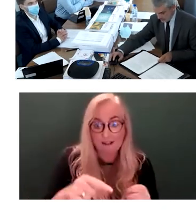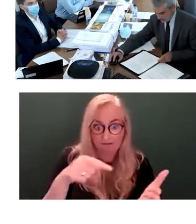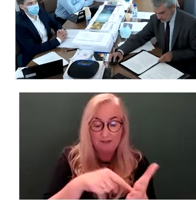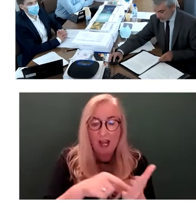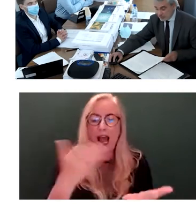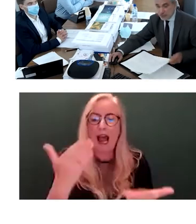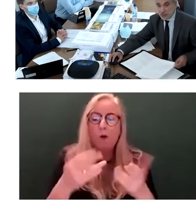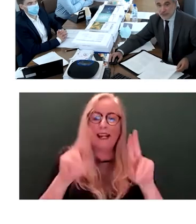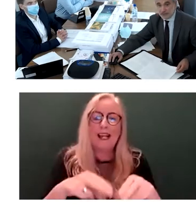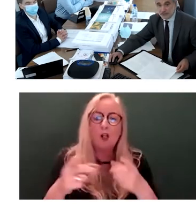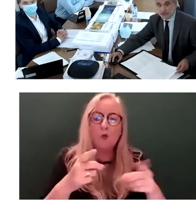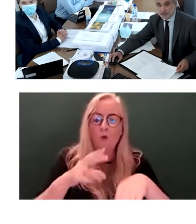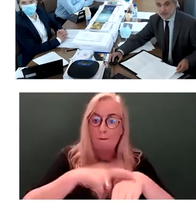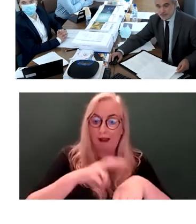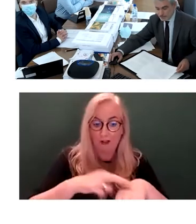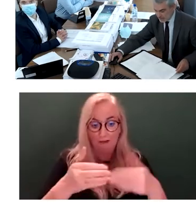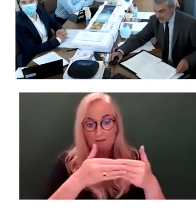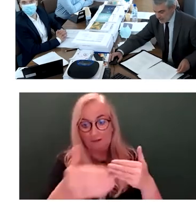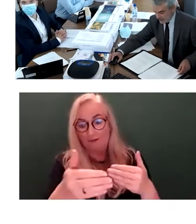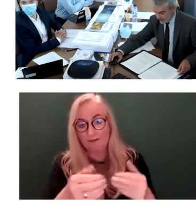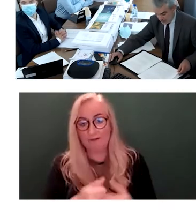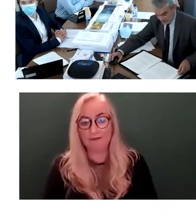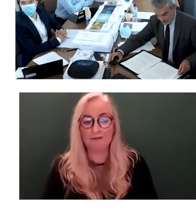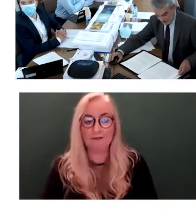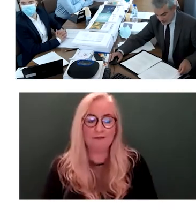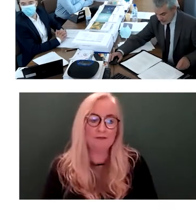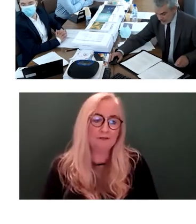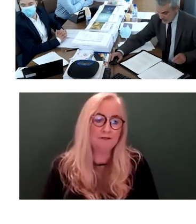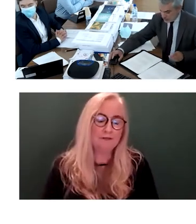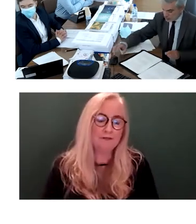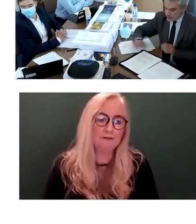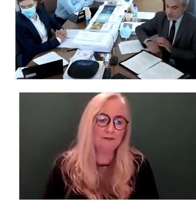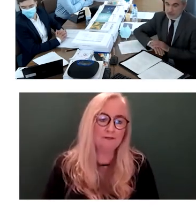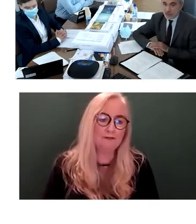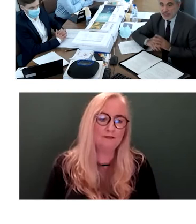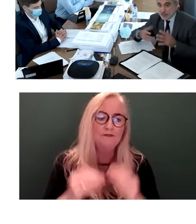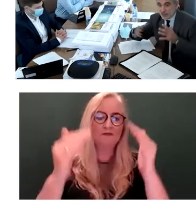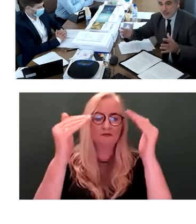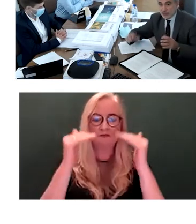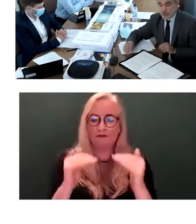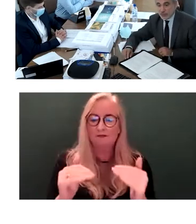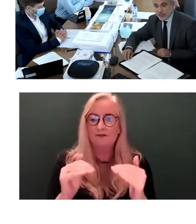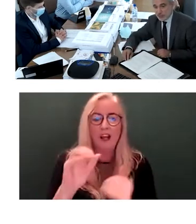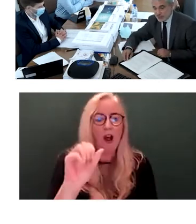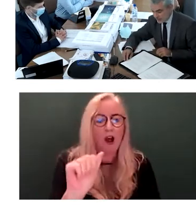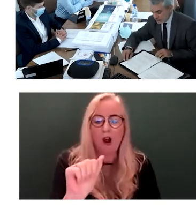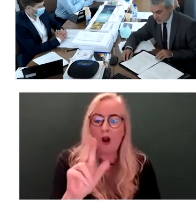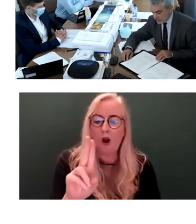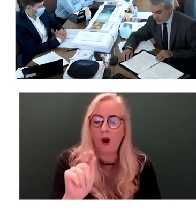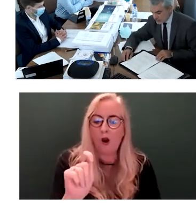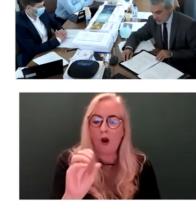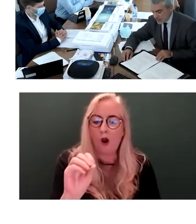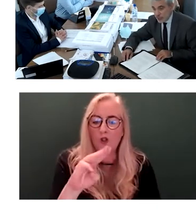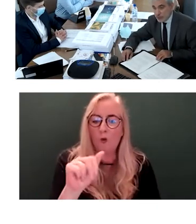in the recovery from this one. Automation. So let's, if we project ourselves into